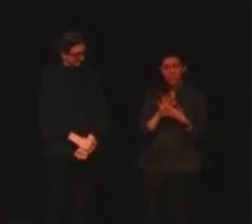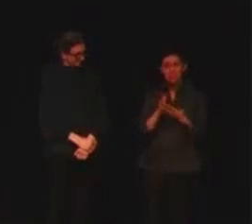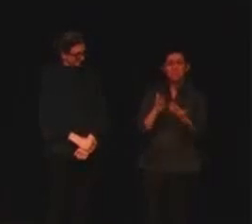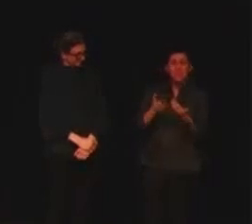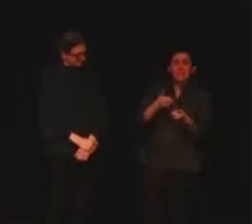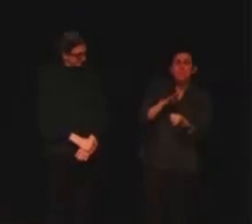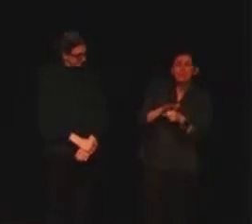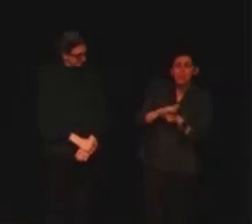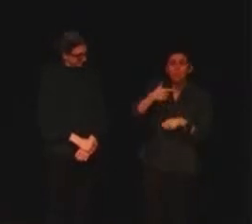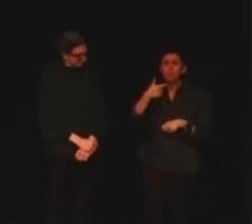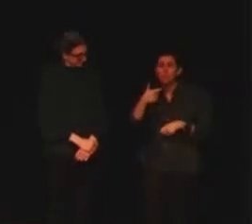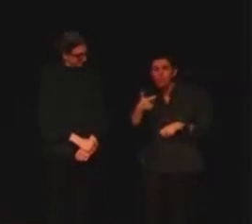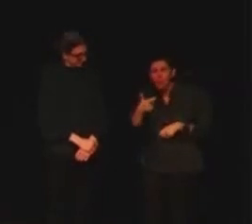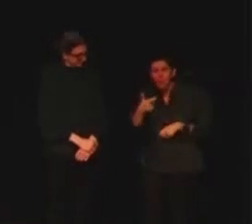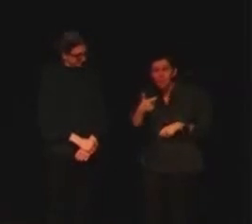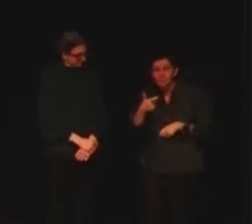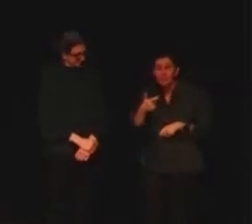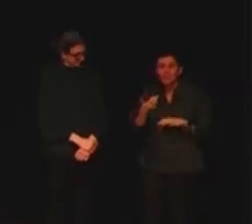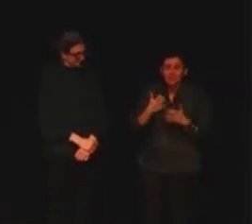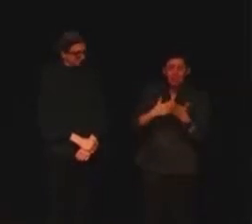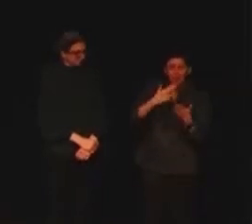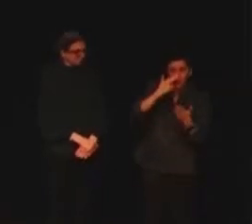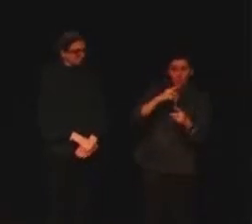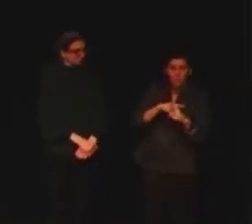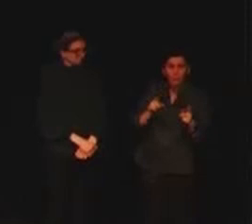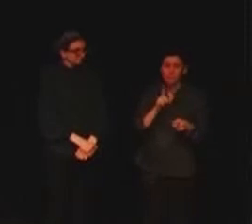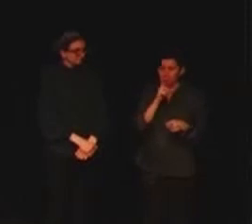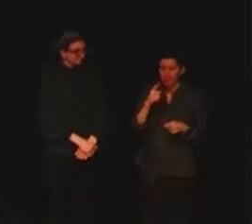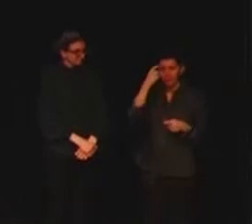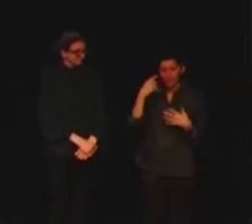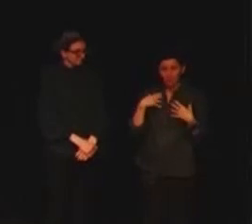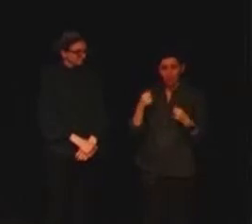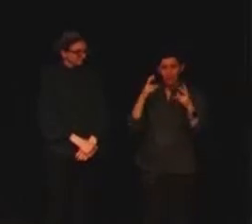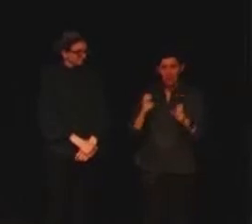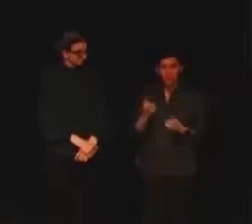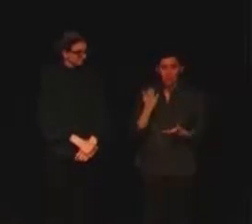the mental health struggles that people have that you might not know about.